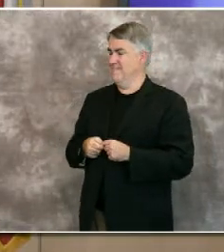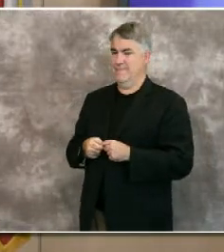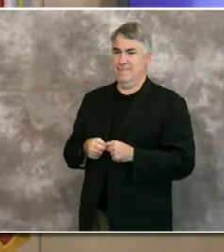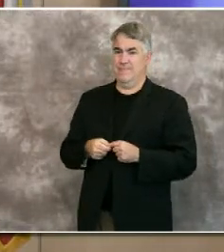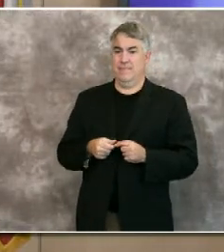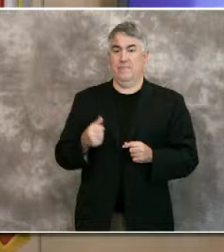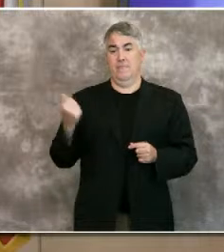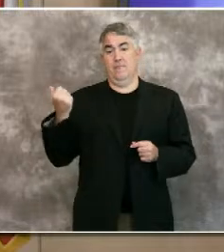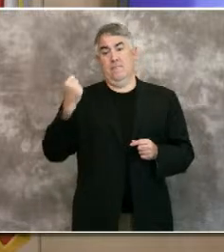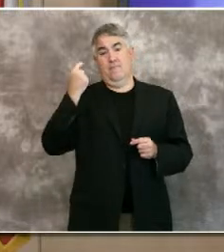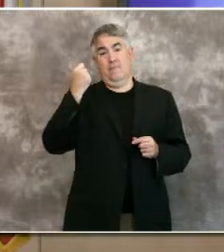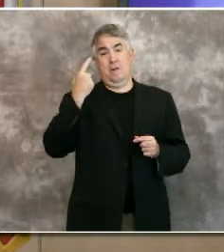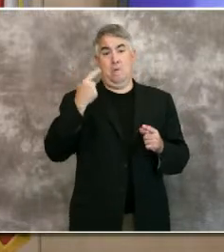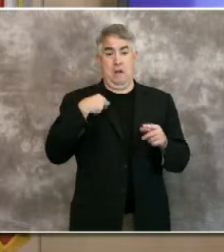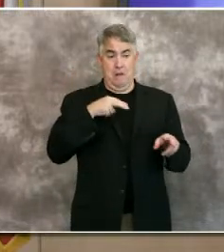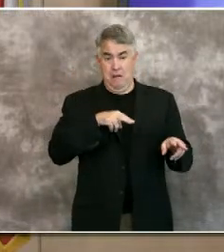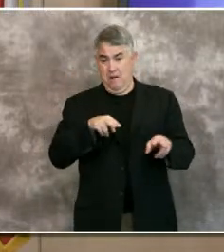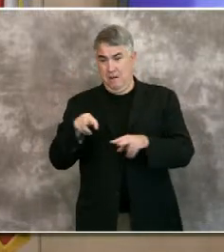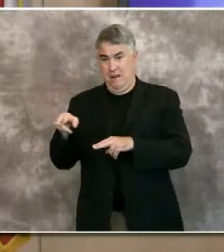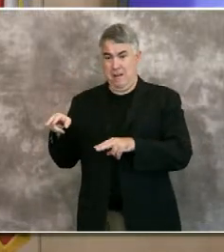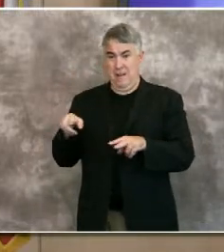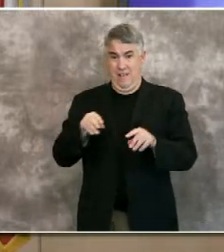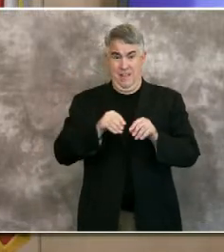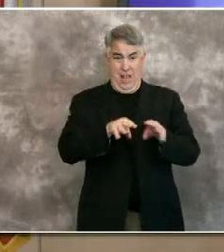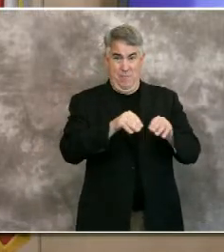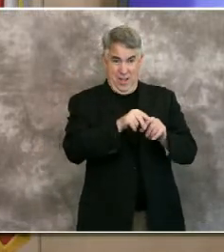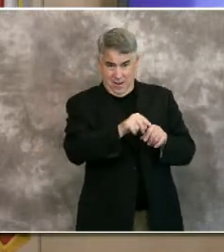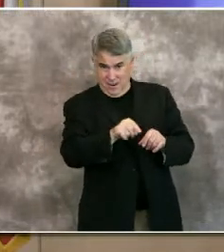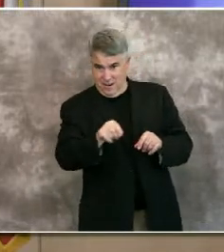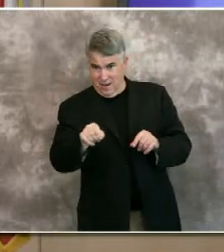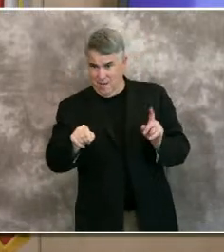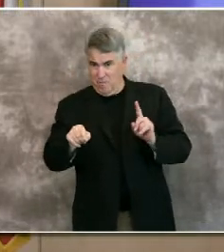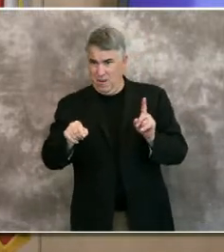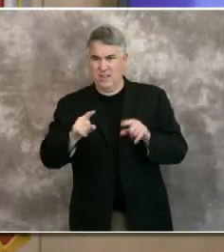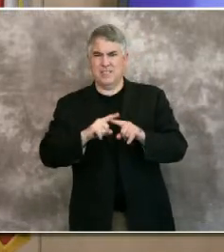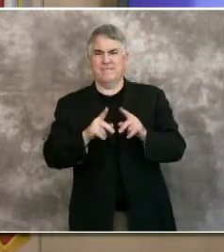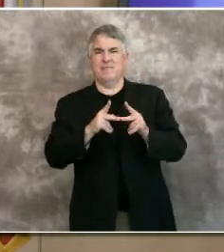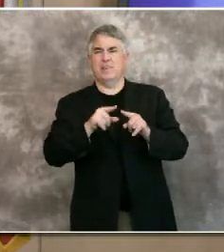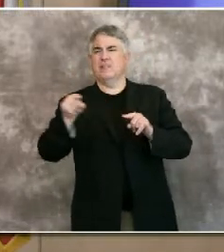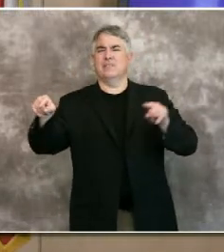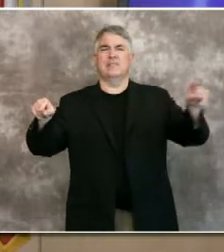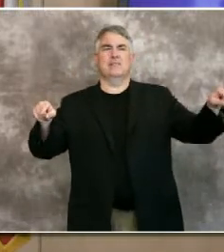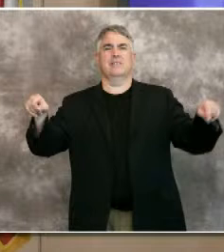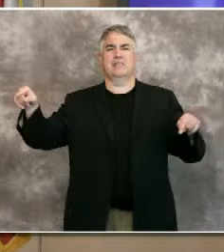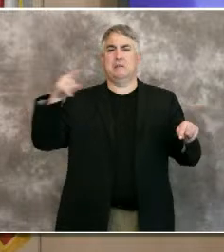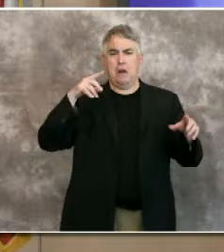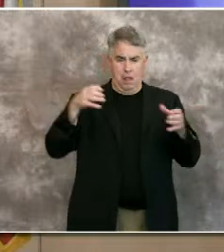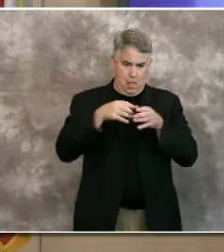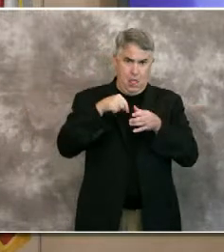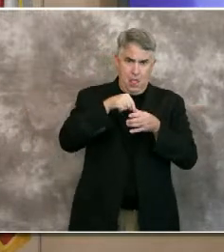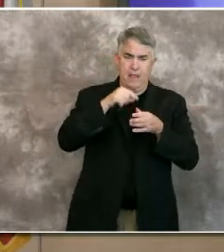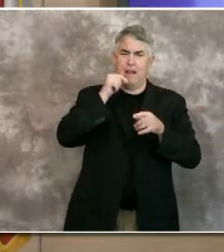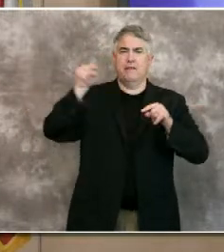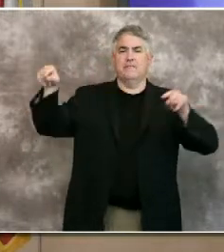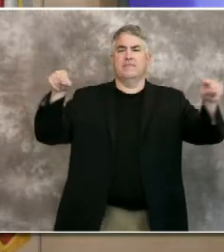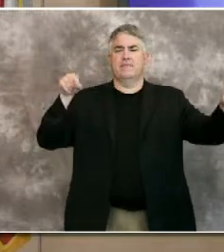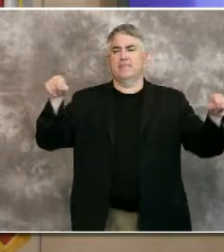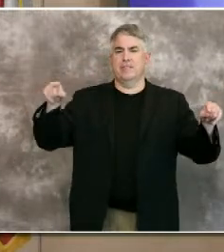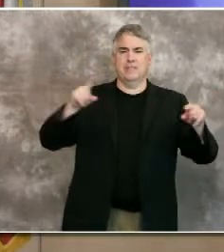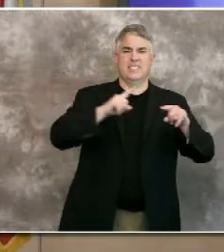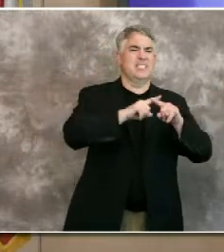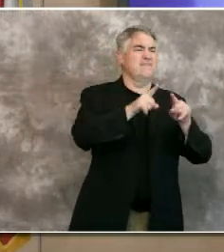with the outbreaks we've seen now, they come from a variety of different places, both geographically. They also come from a variety of different entities, whether